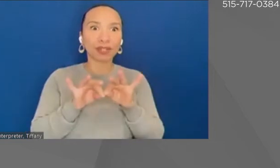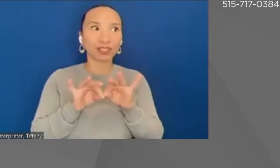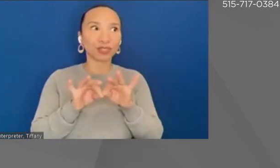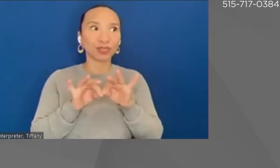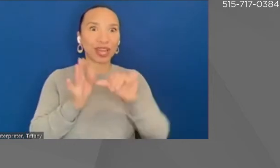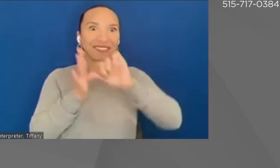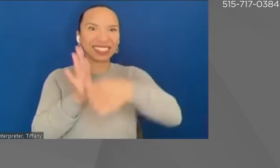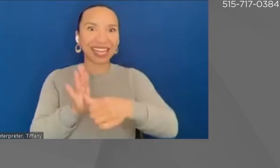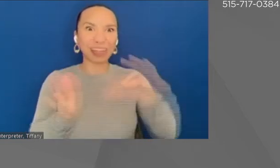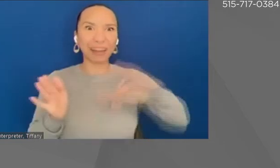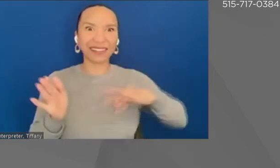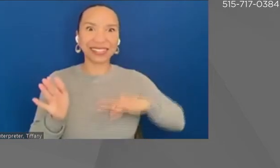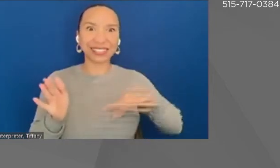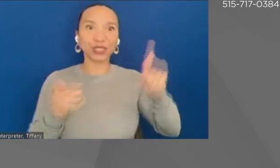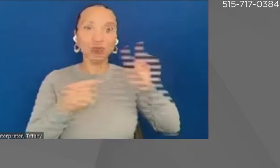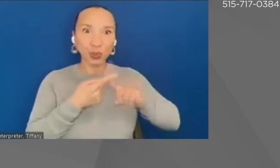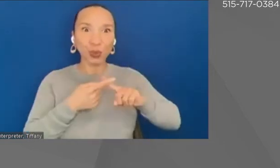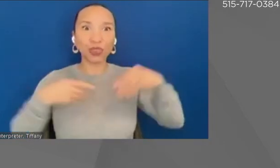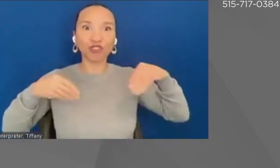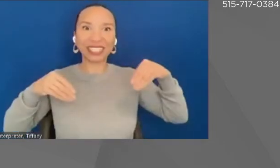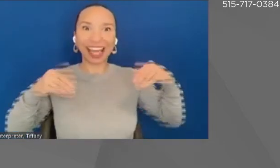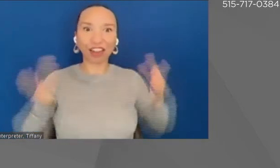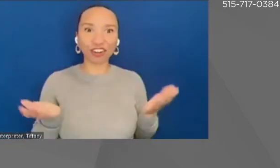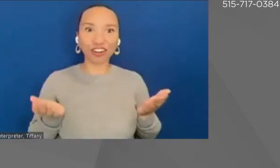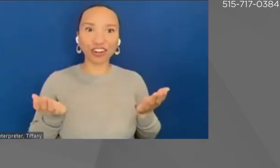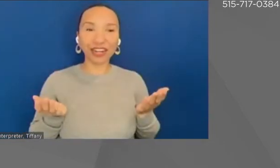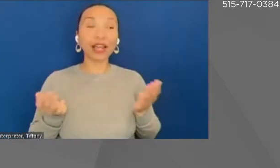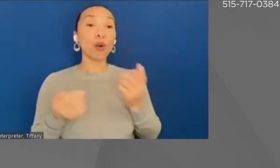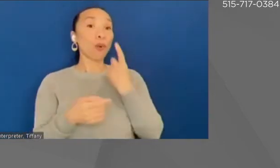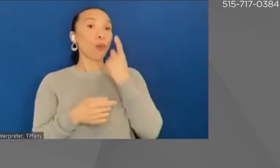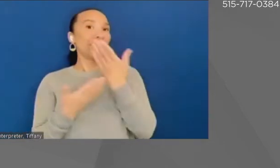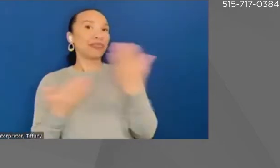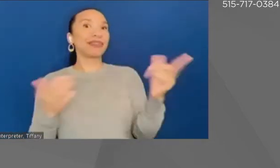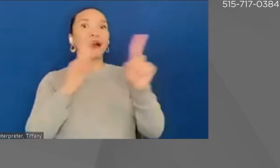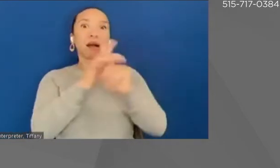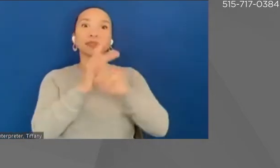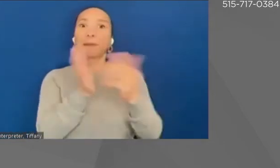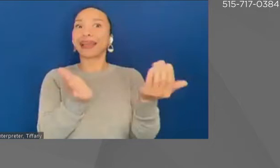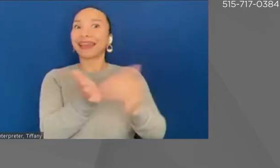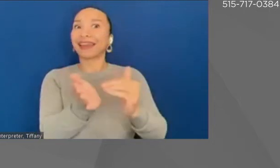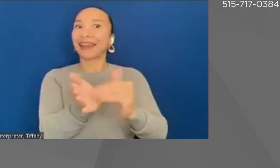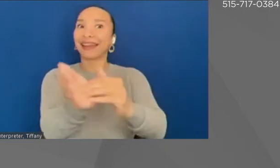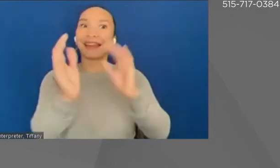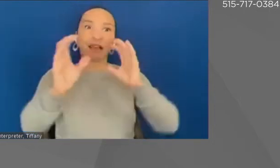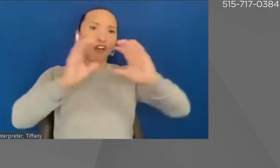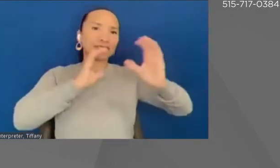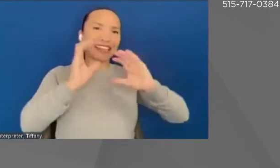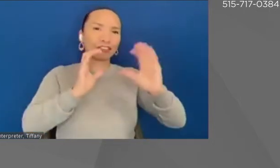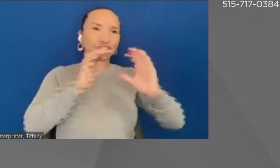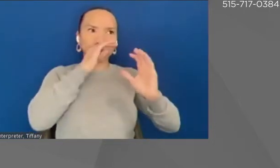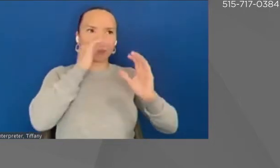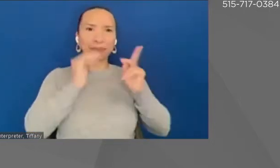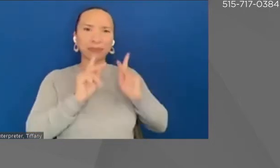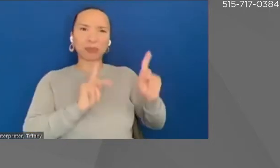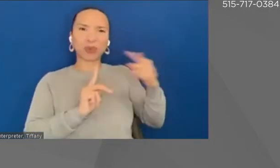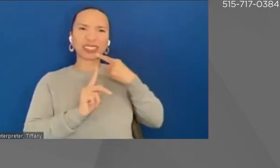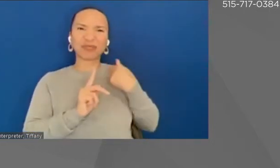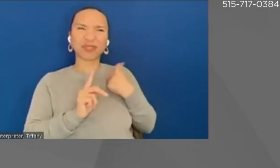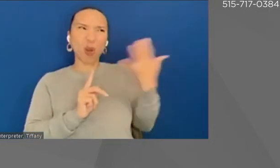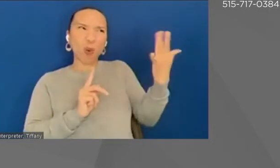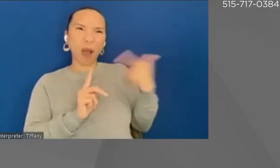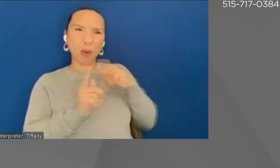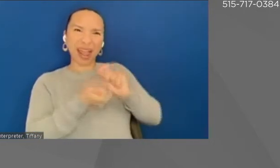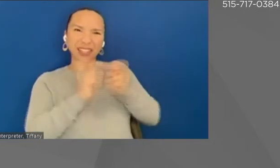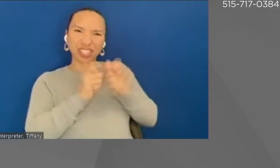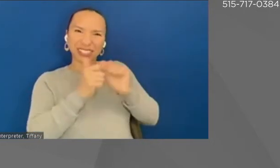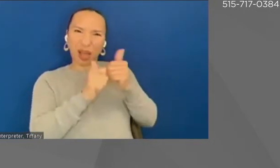that we come up against regularly in conversation is, well, why would I make a change to how I run my business